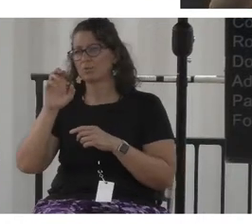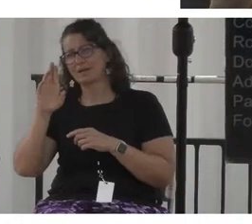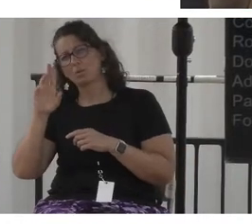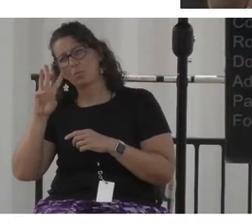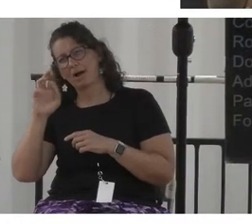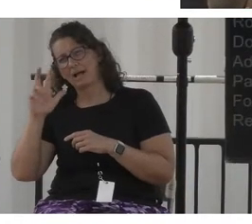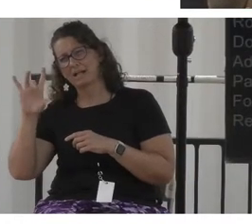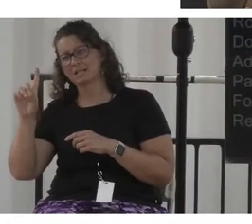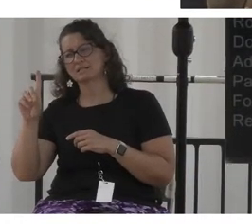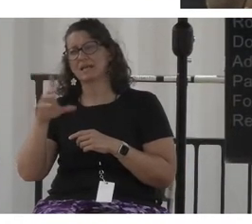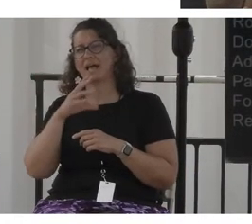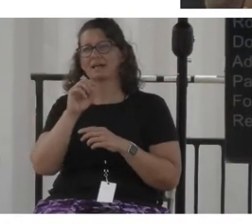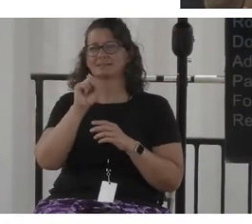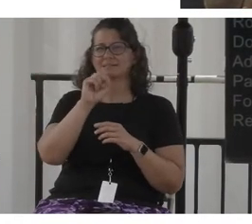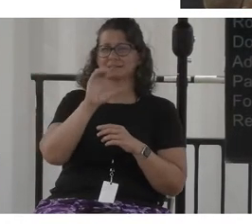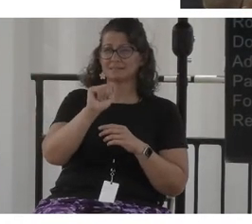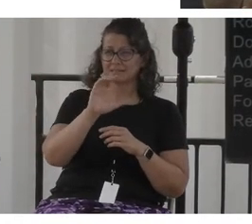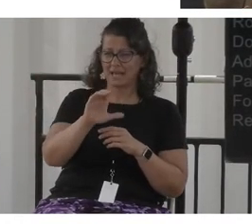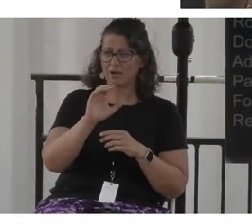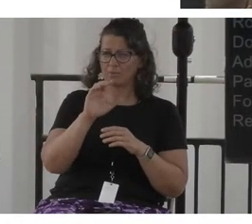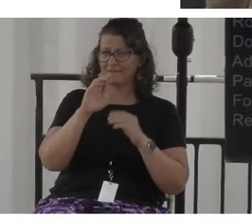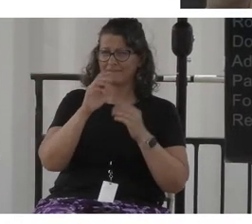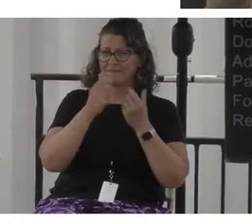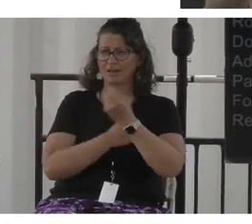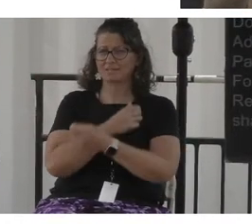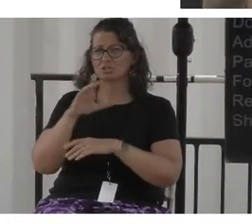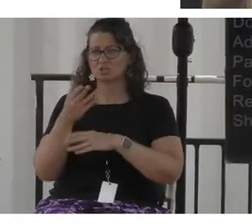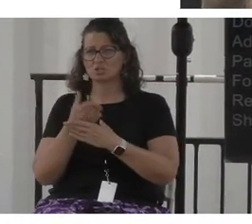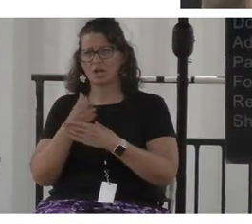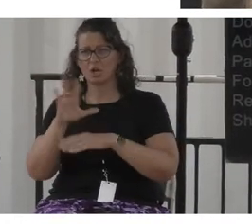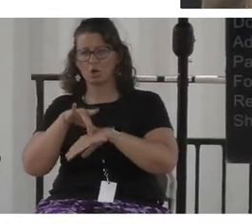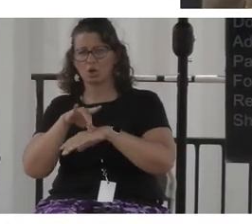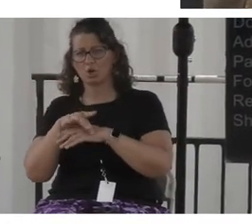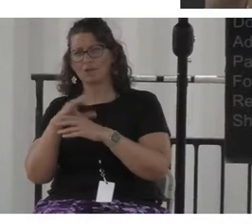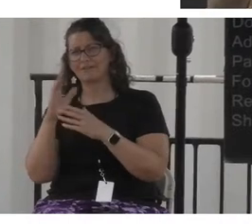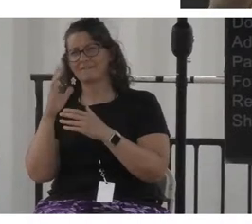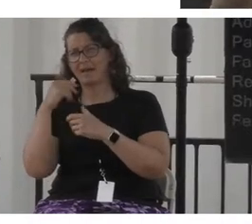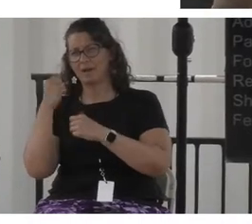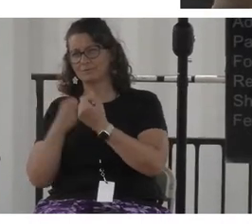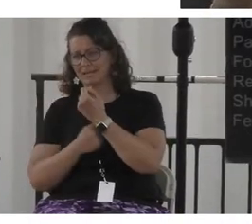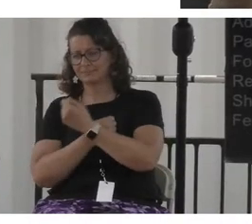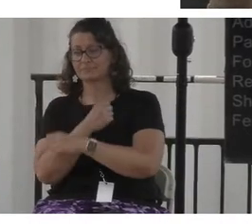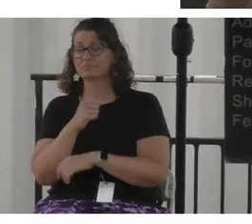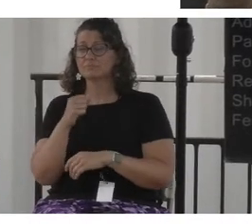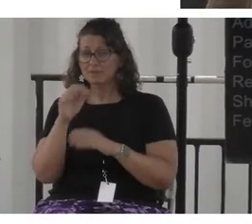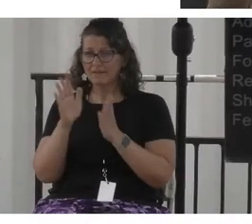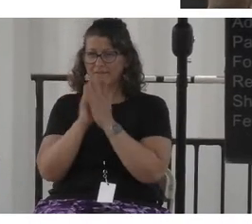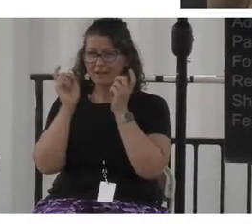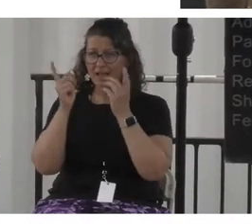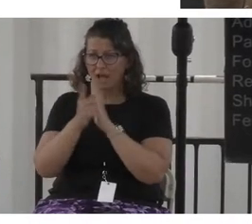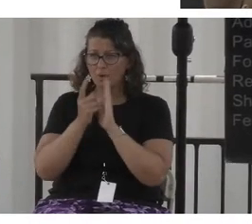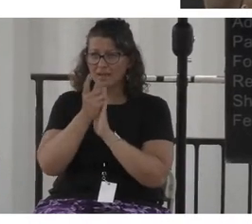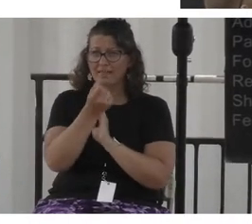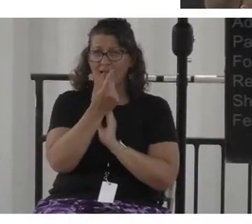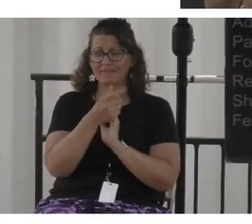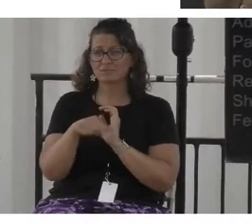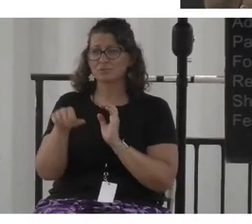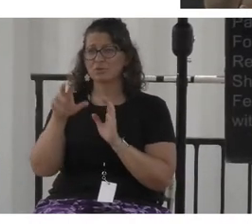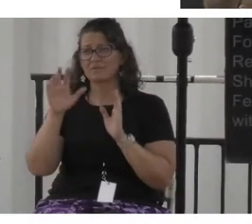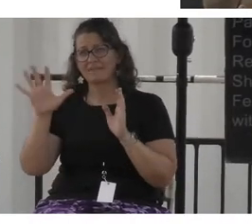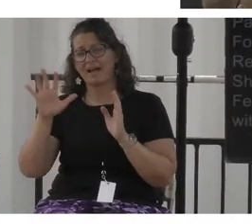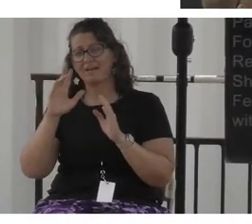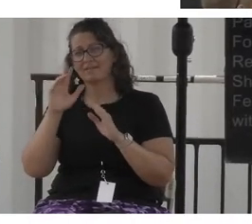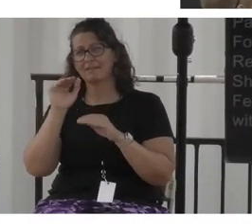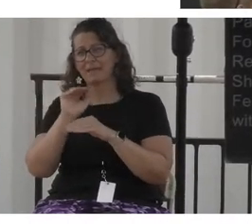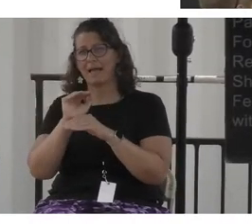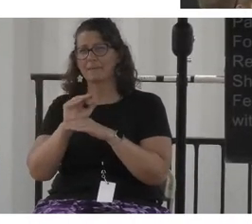and the Shared Earth Foundation. Festival hours are 11 a.m. to 5 p.m. with special evening events starting at 6:30 p.m. on